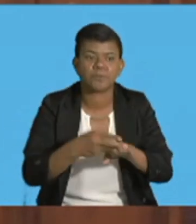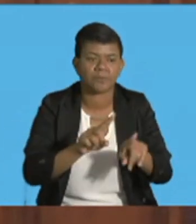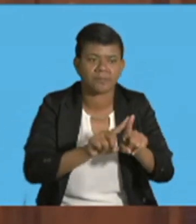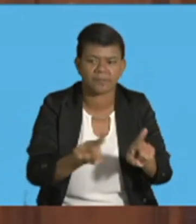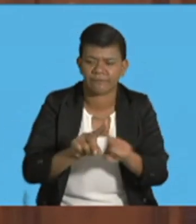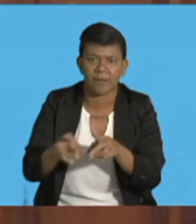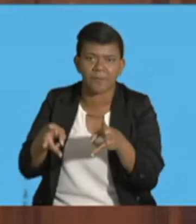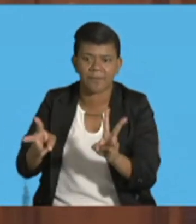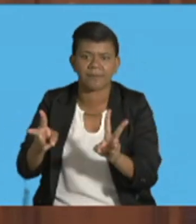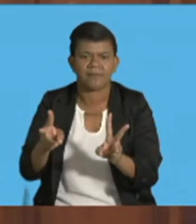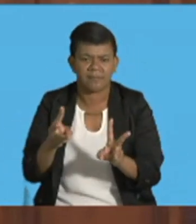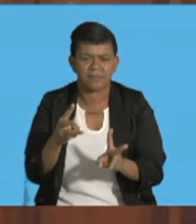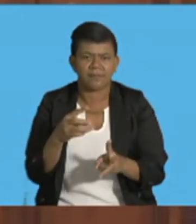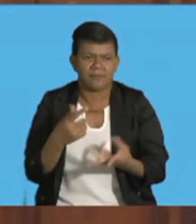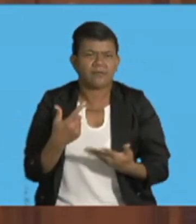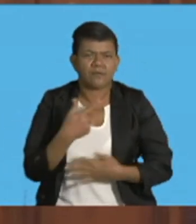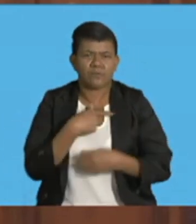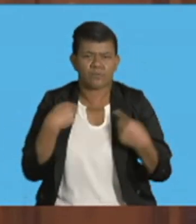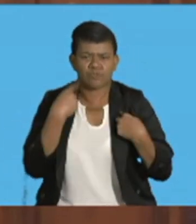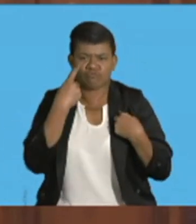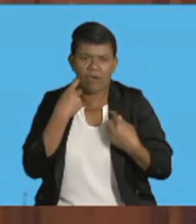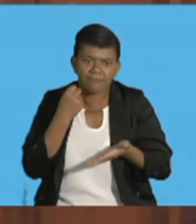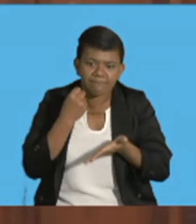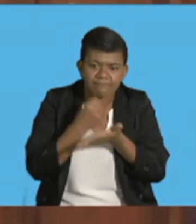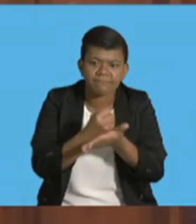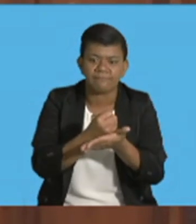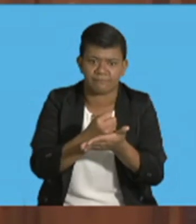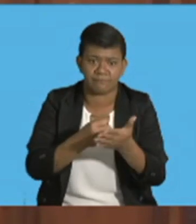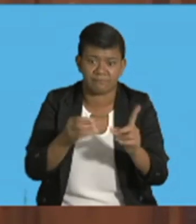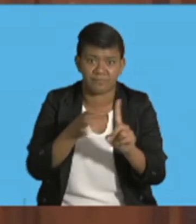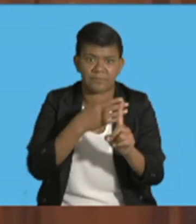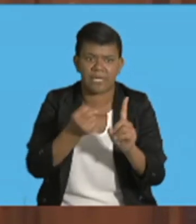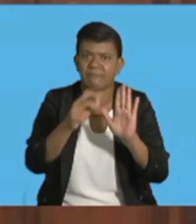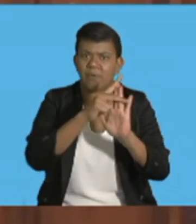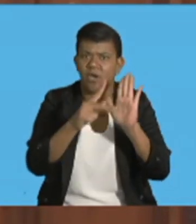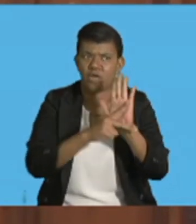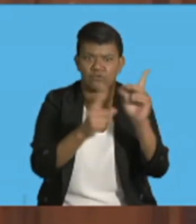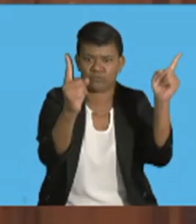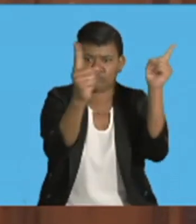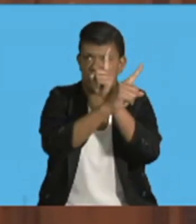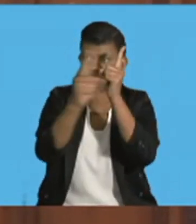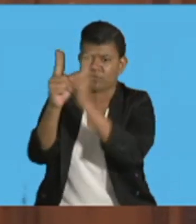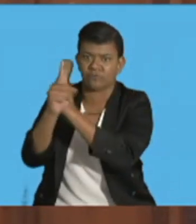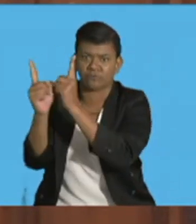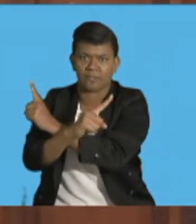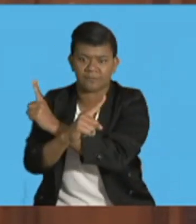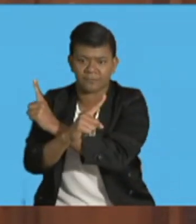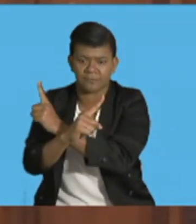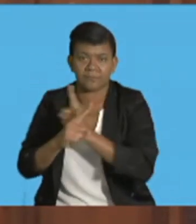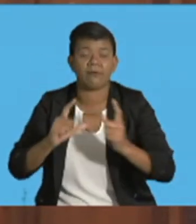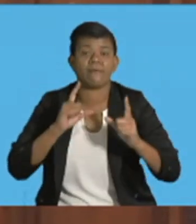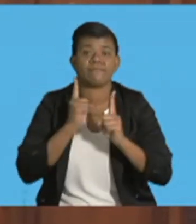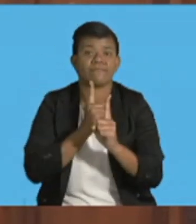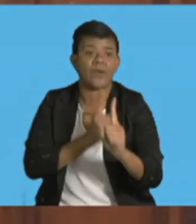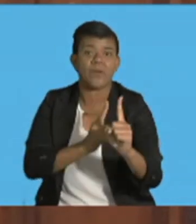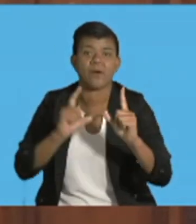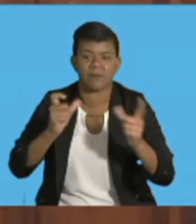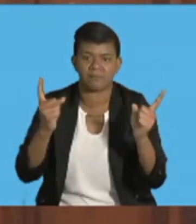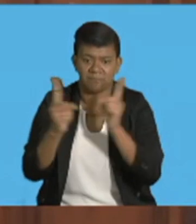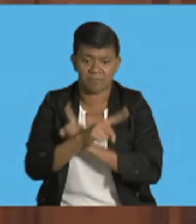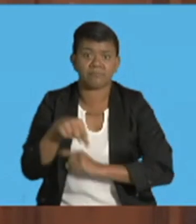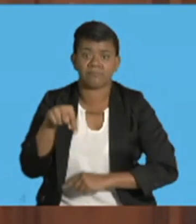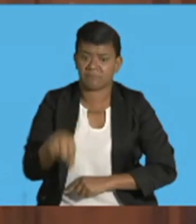September. It means climate pricing that reflects the true cost of emissions